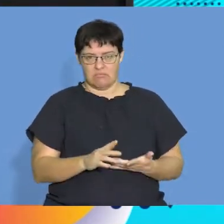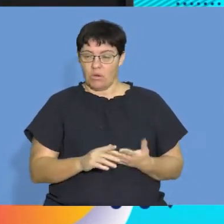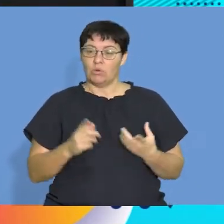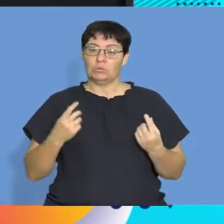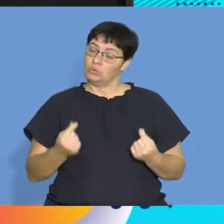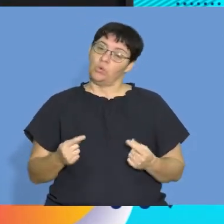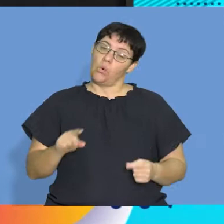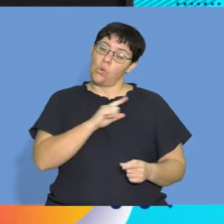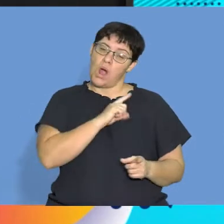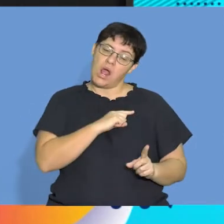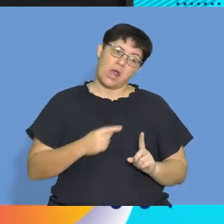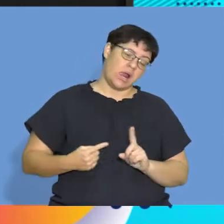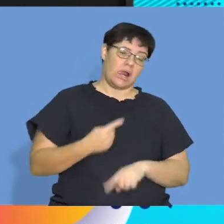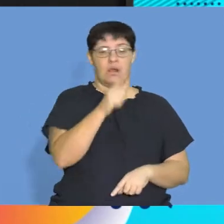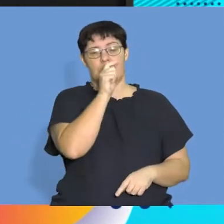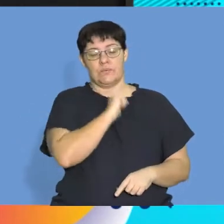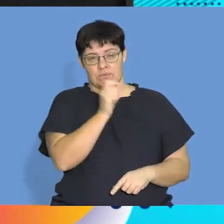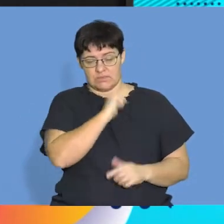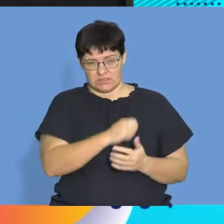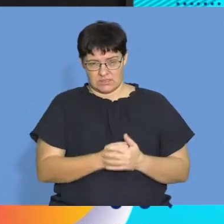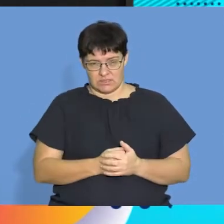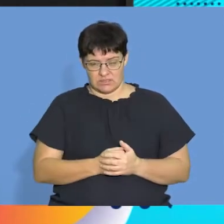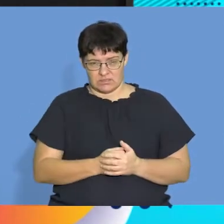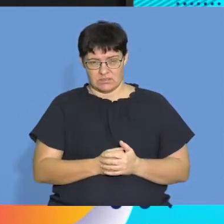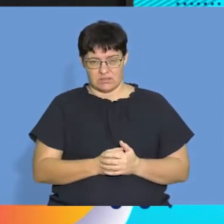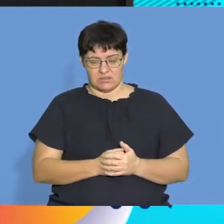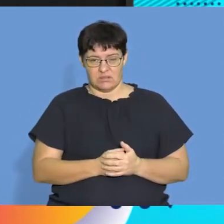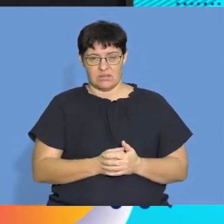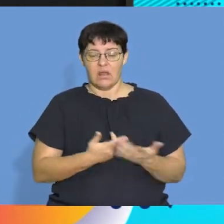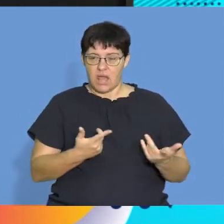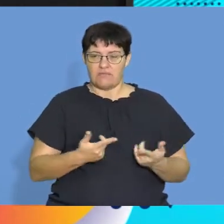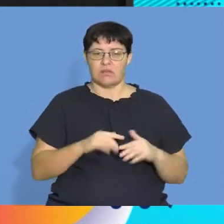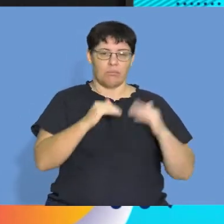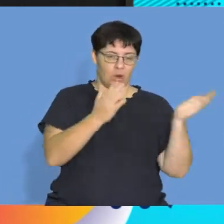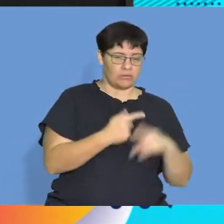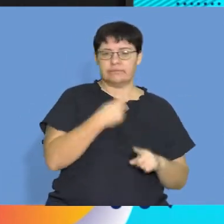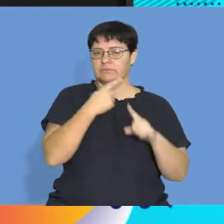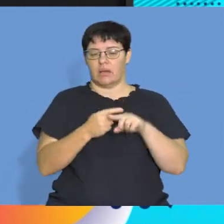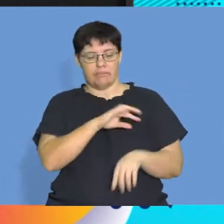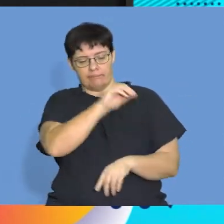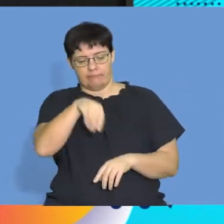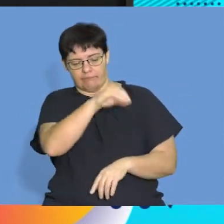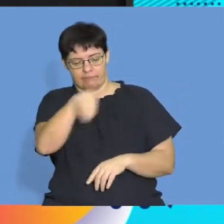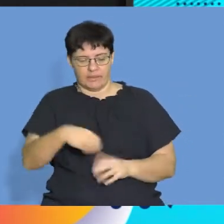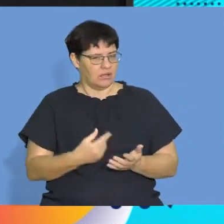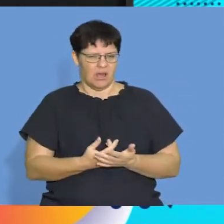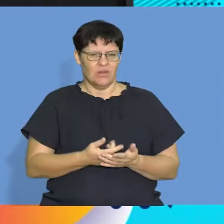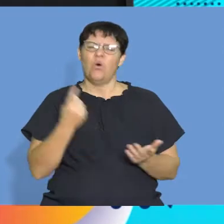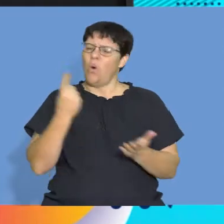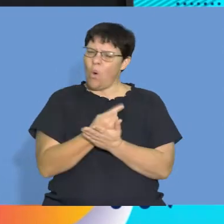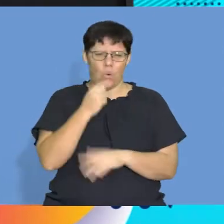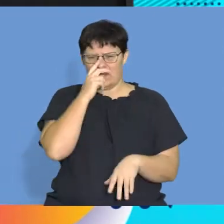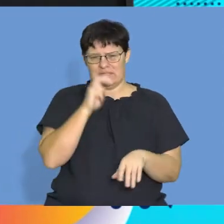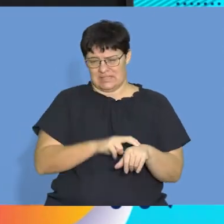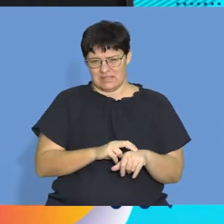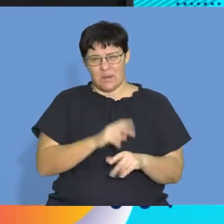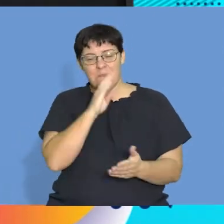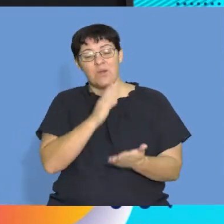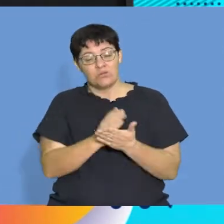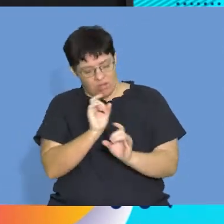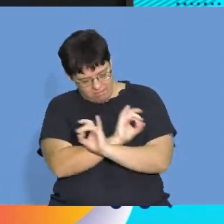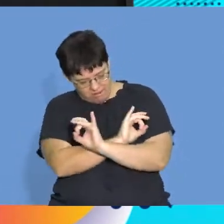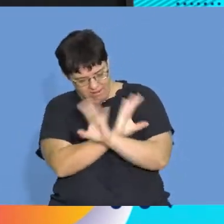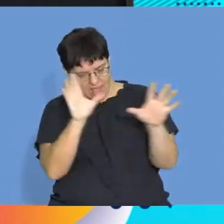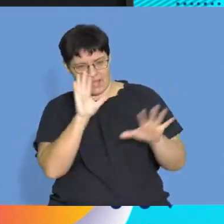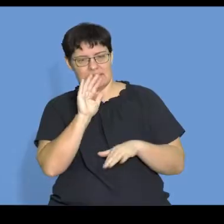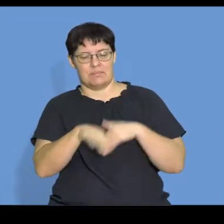are used to, if it's brackets, multiply. If it's brackets, multiply. That's not always the case. Just make sure that you do the right thing,